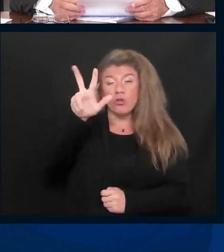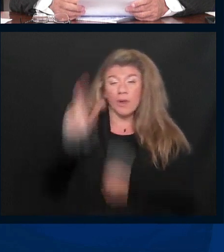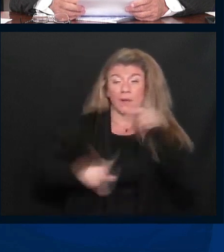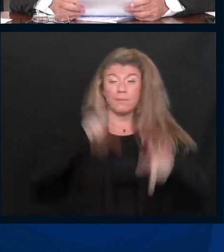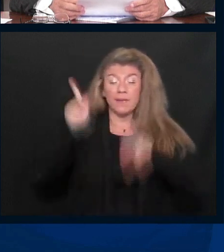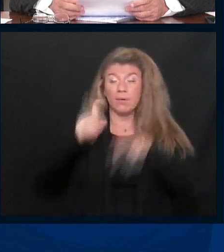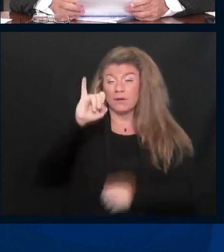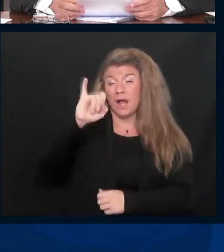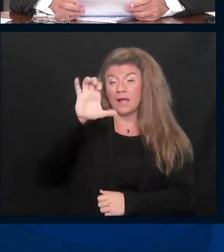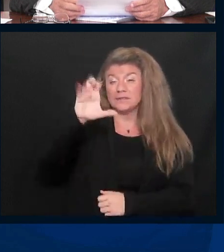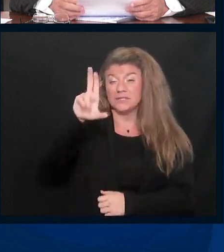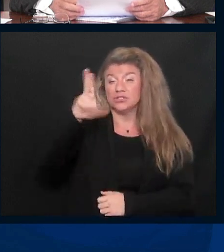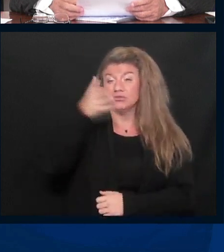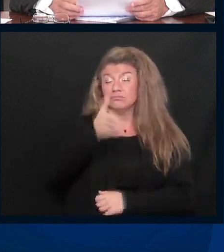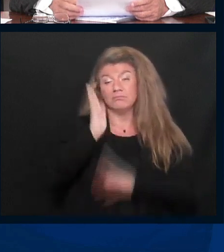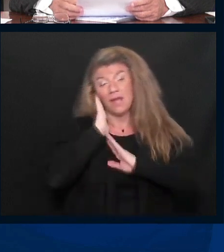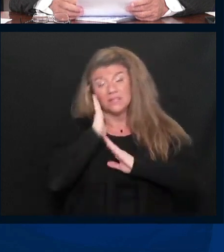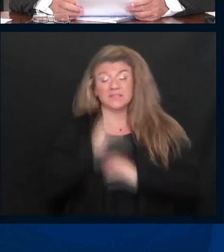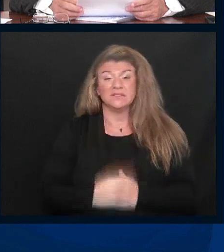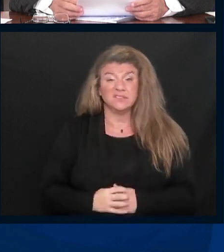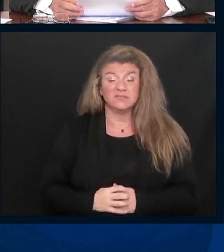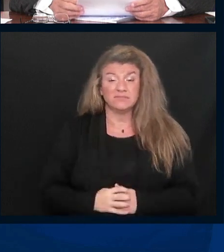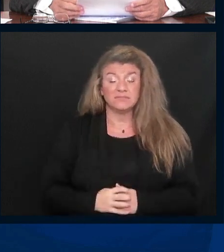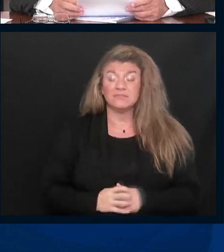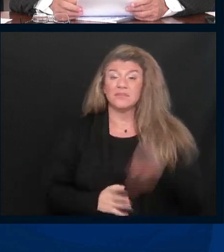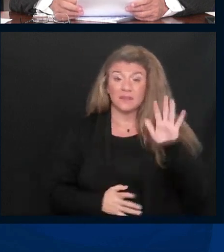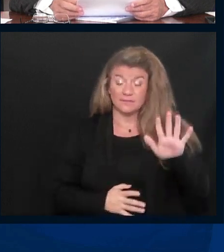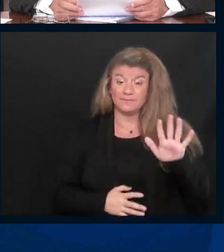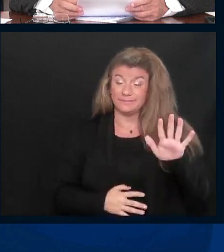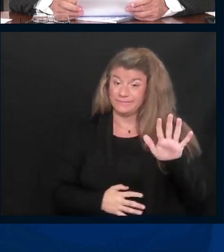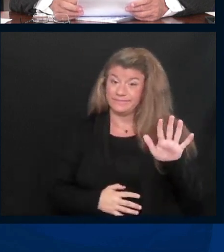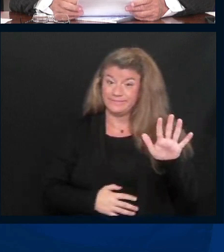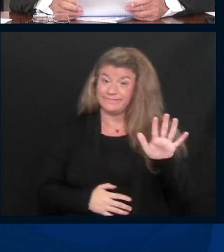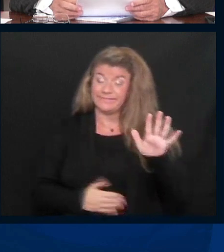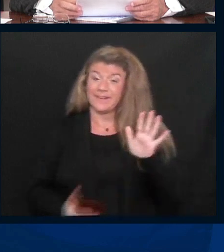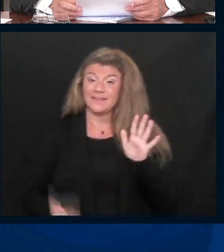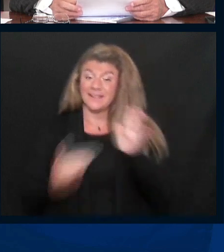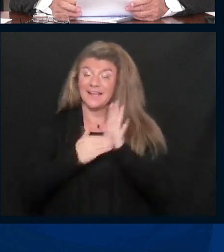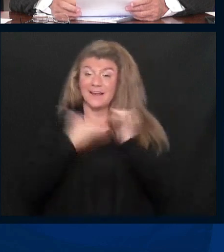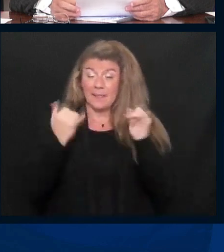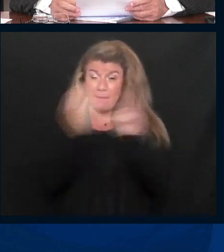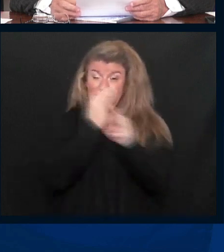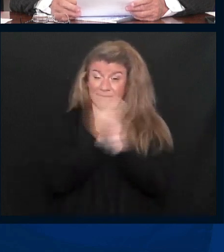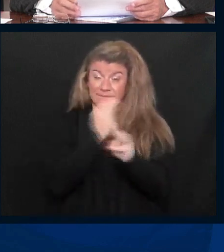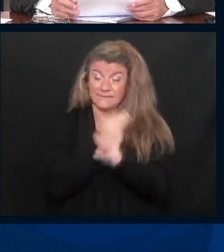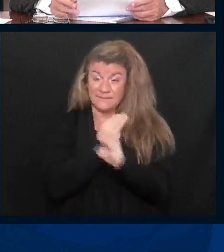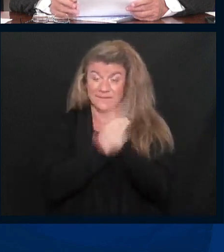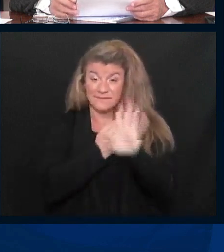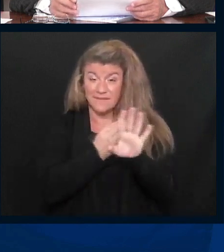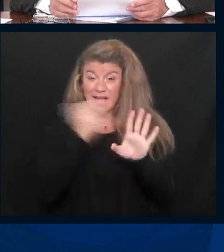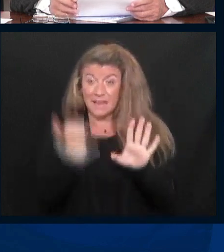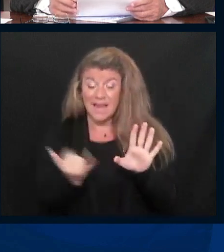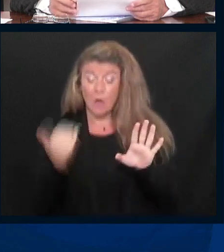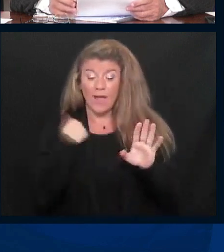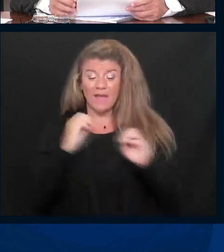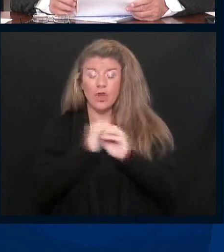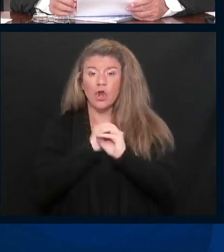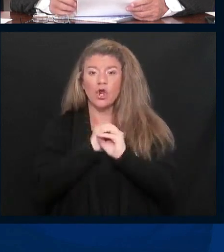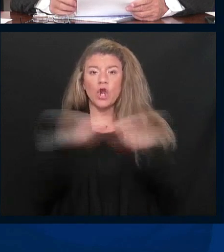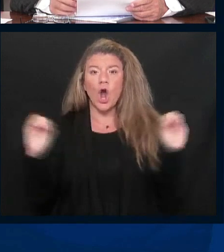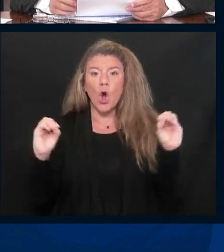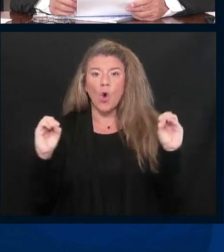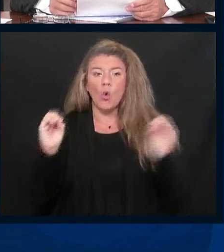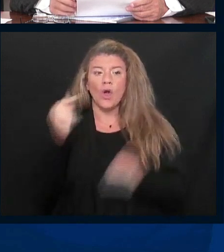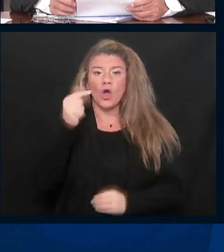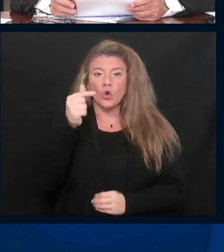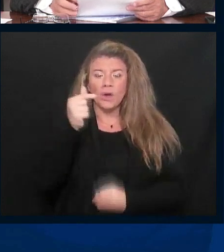in the ICU units. And I want you to pay real close attention to the map. We now have no red counties,